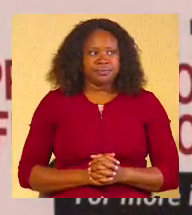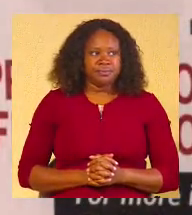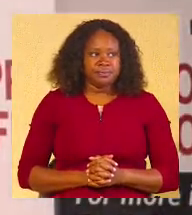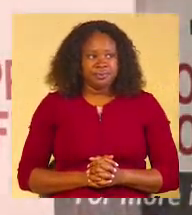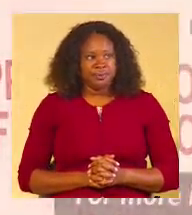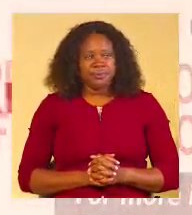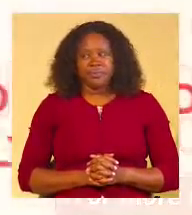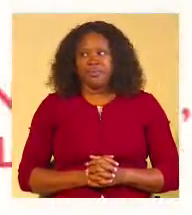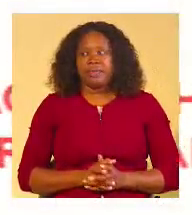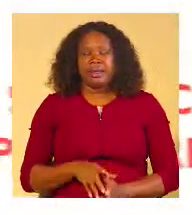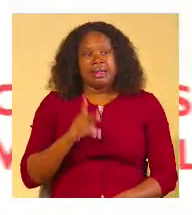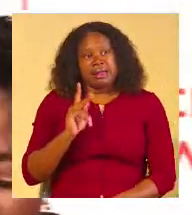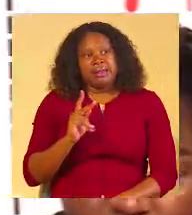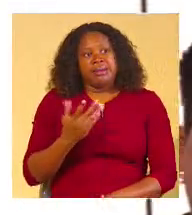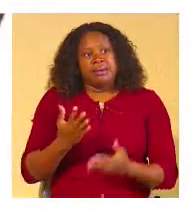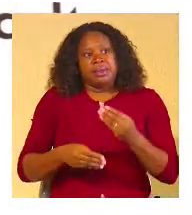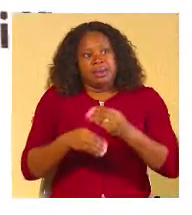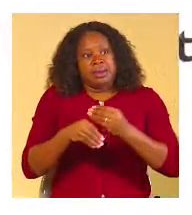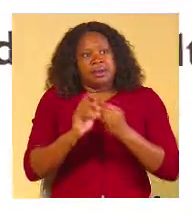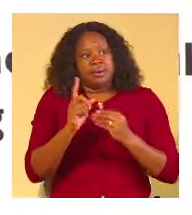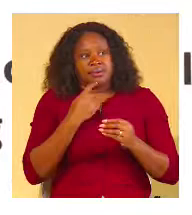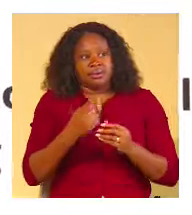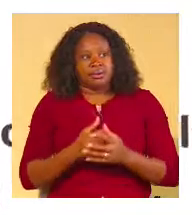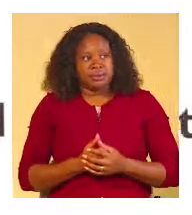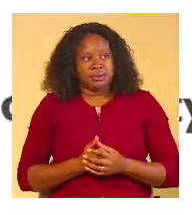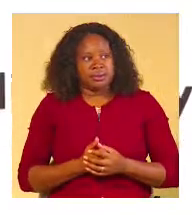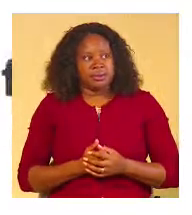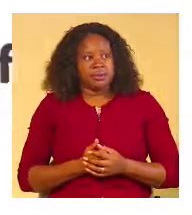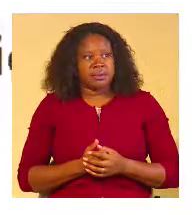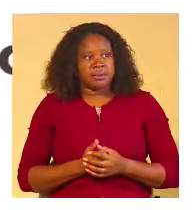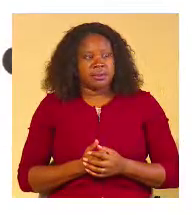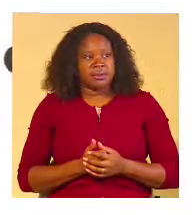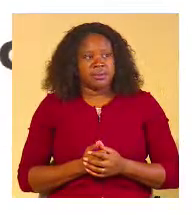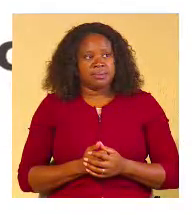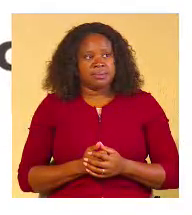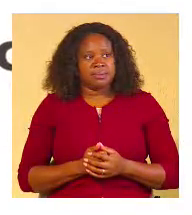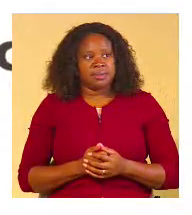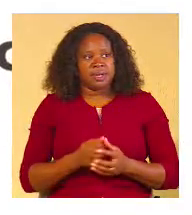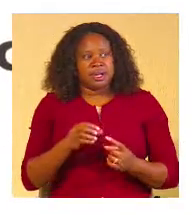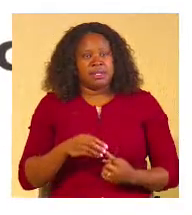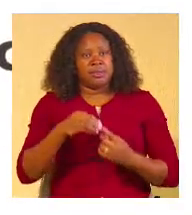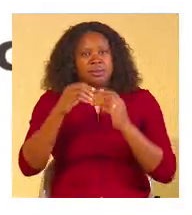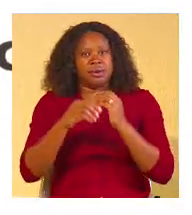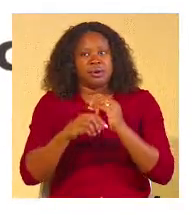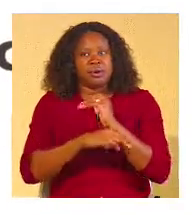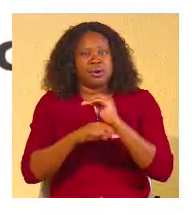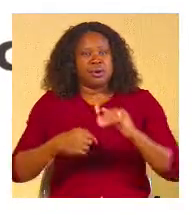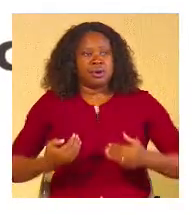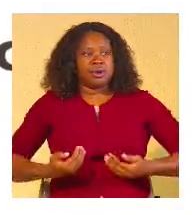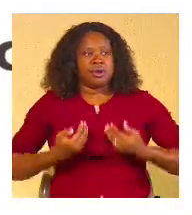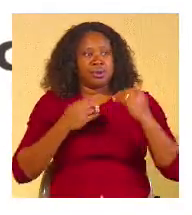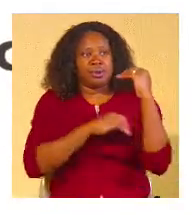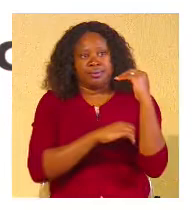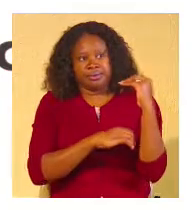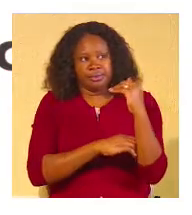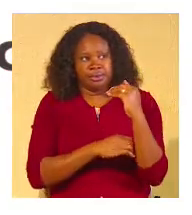also just adding to what Ms. Gale just mentioned, it's also worth mentioning that, especially on our National Youth Council, we